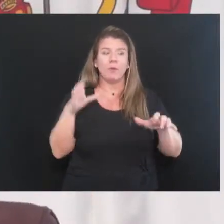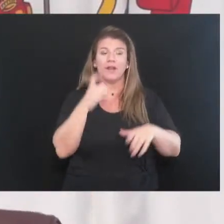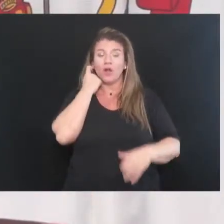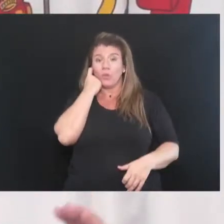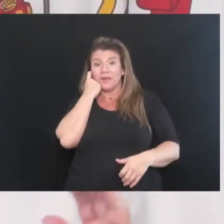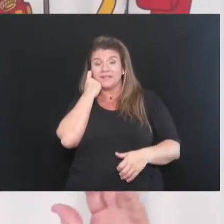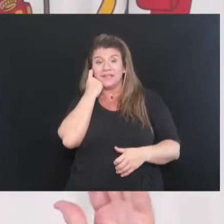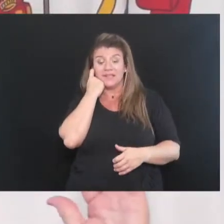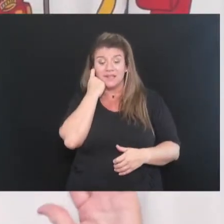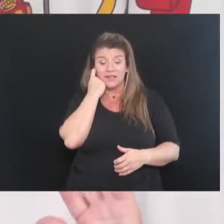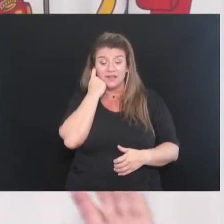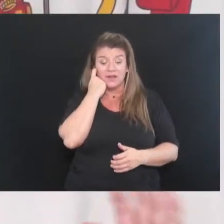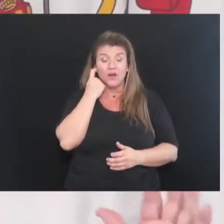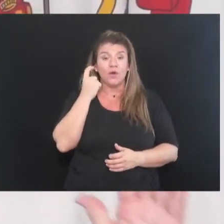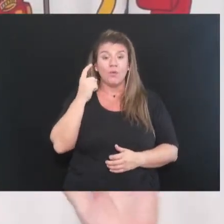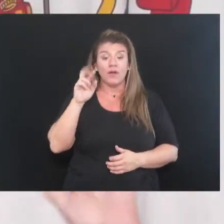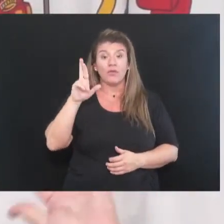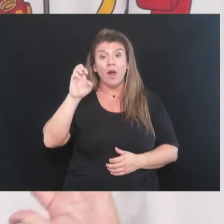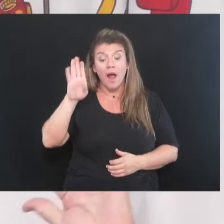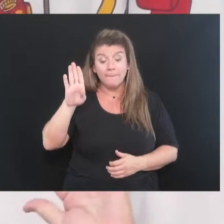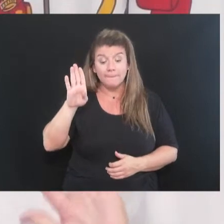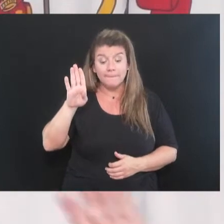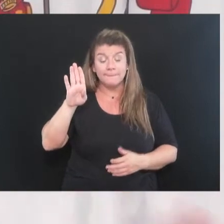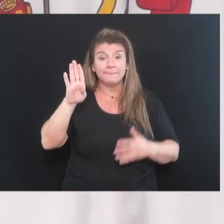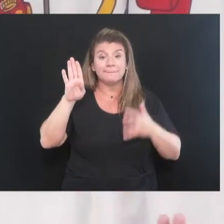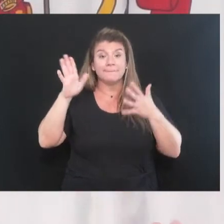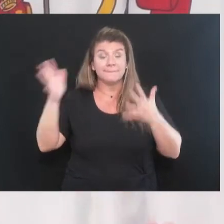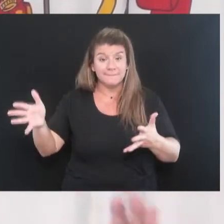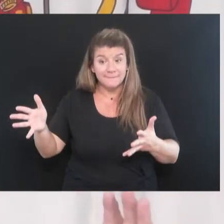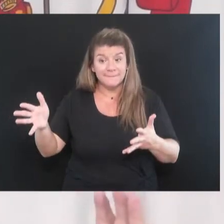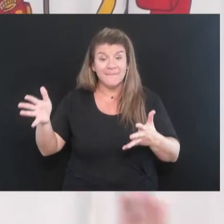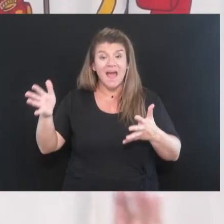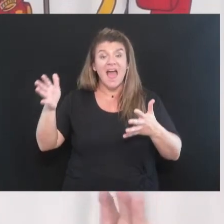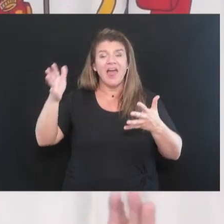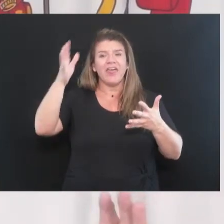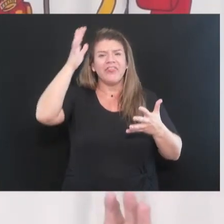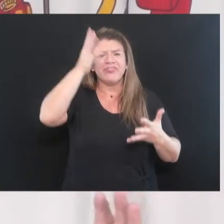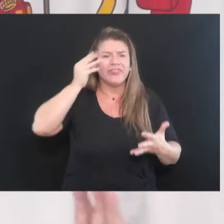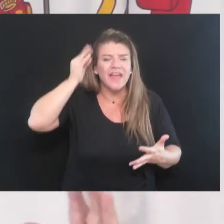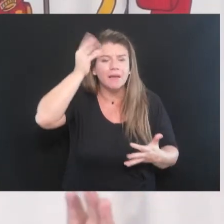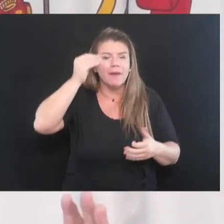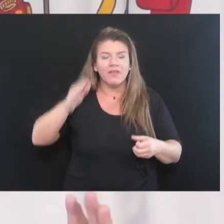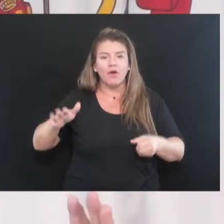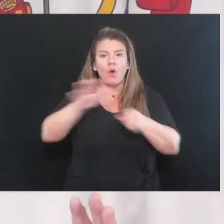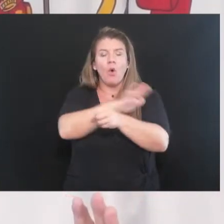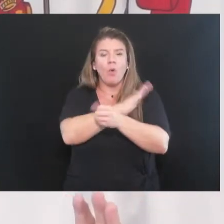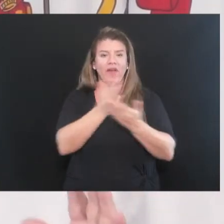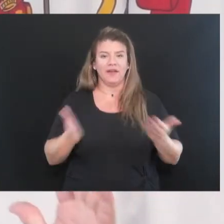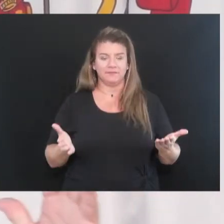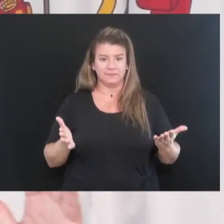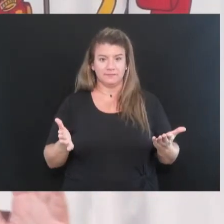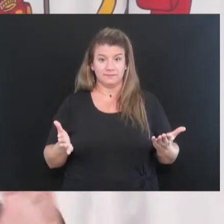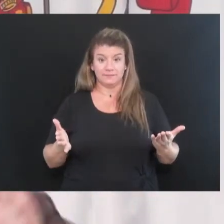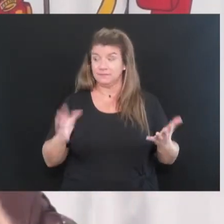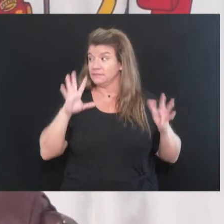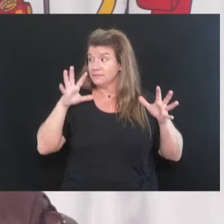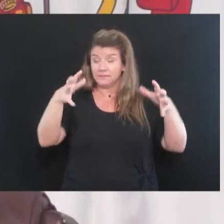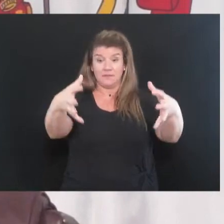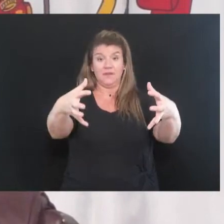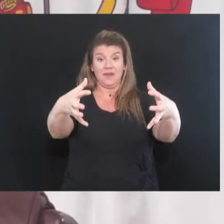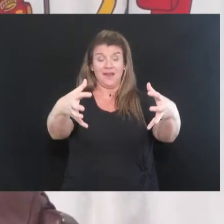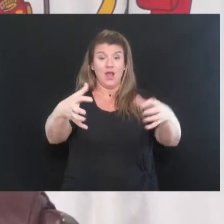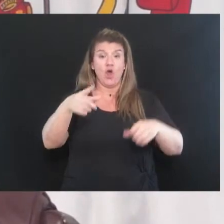Rob Alsop, our Vice President. Think about the whole thing just a second. That when